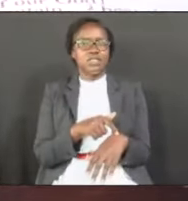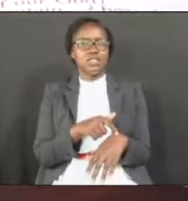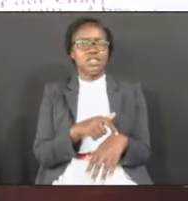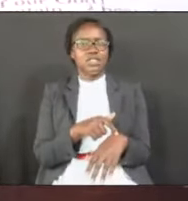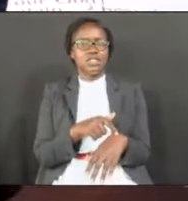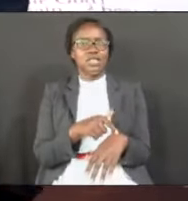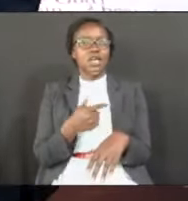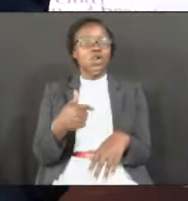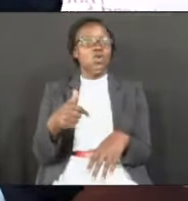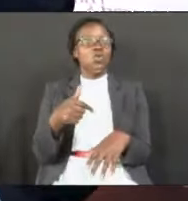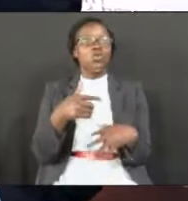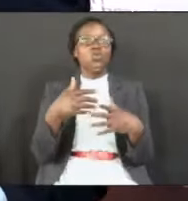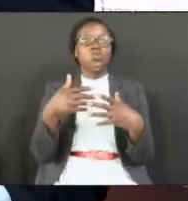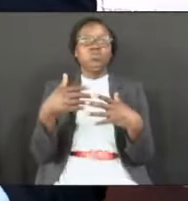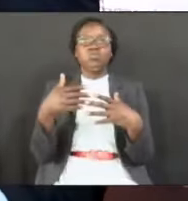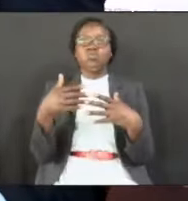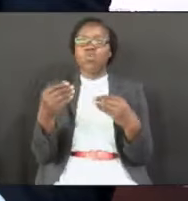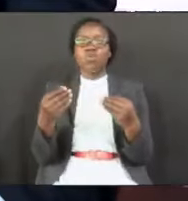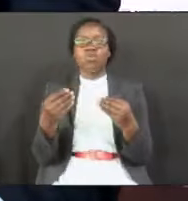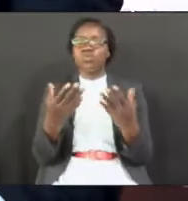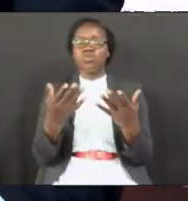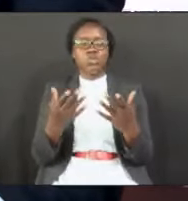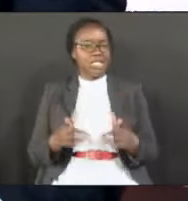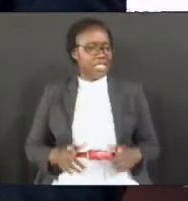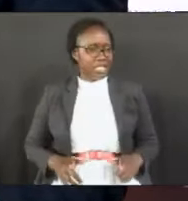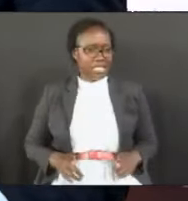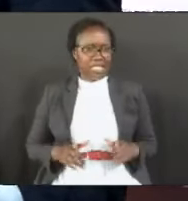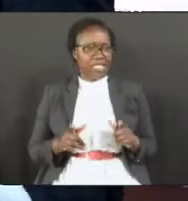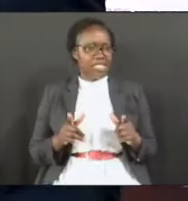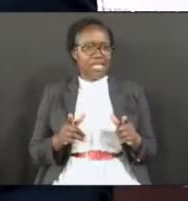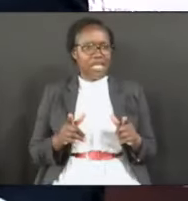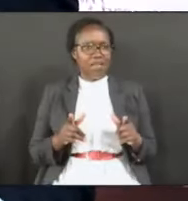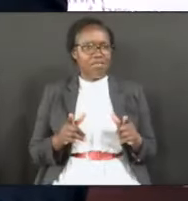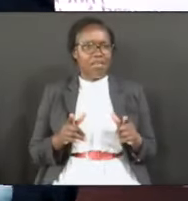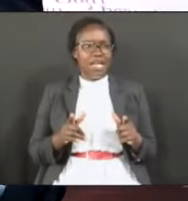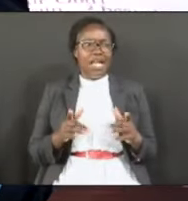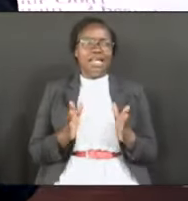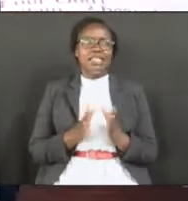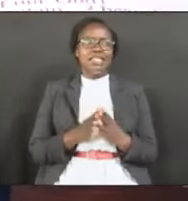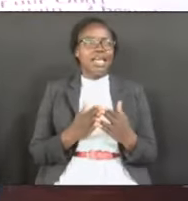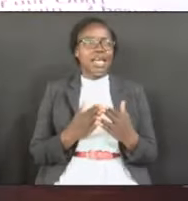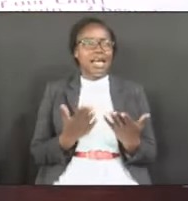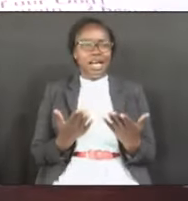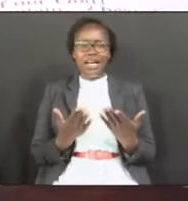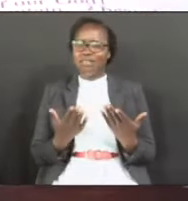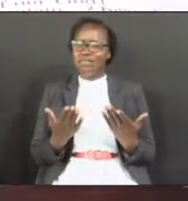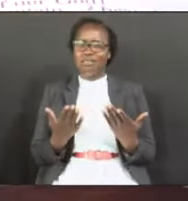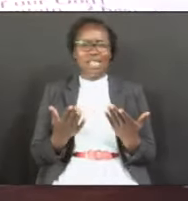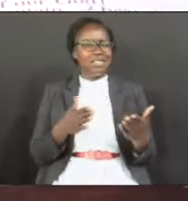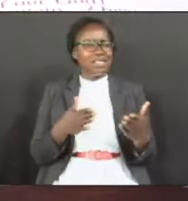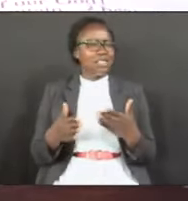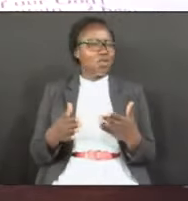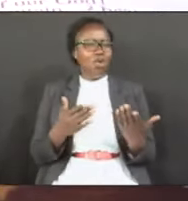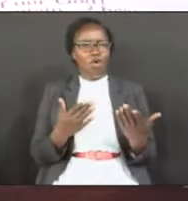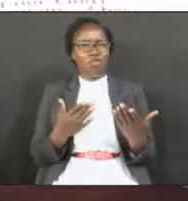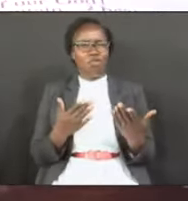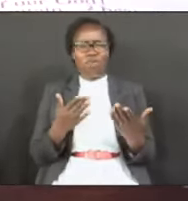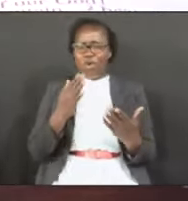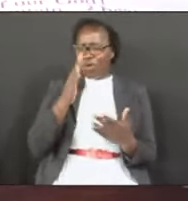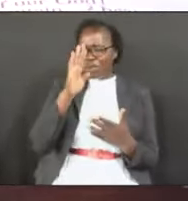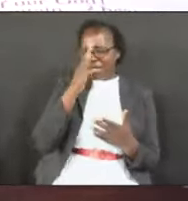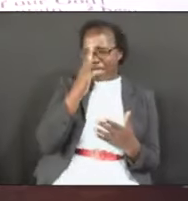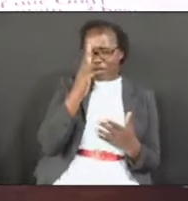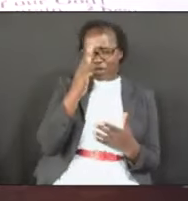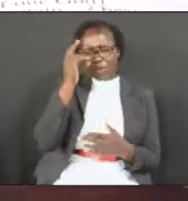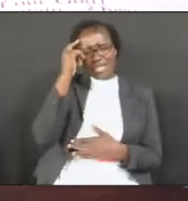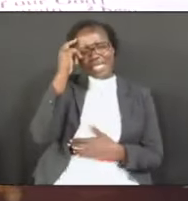we walk through this life bearing scars of untold pain, which was